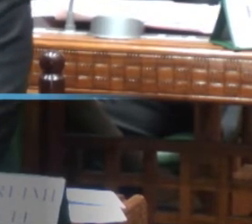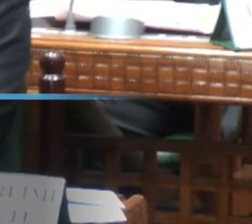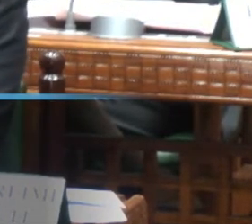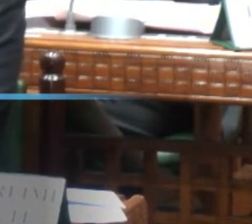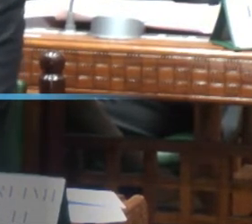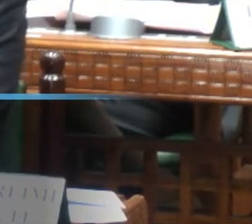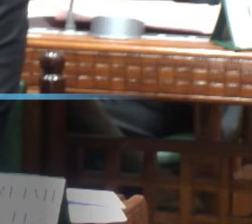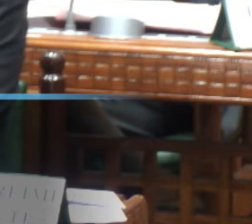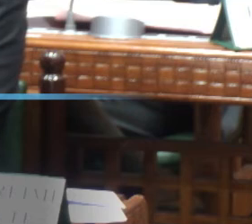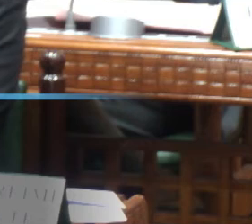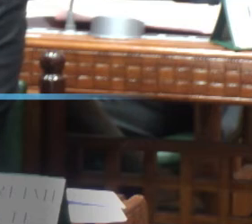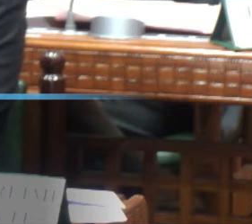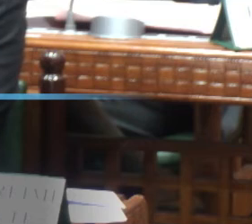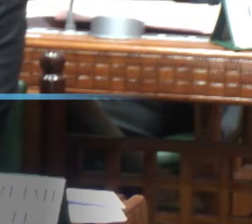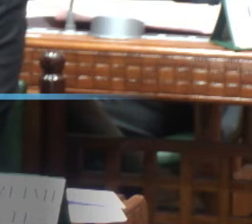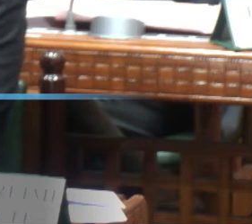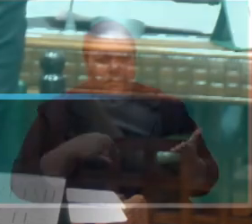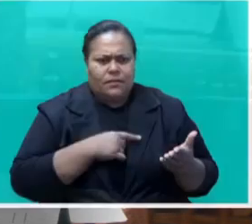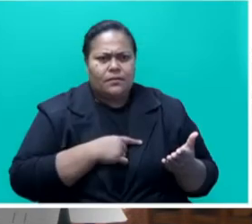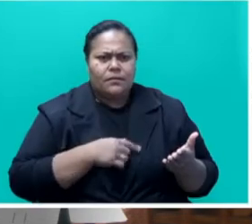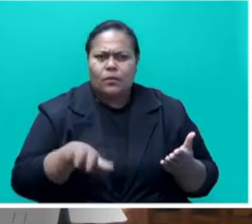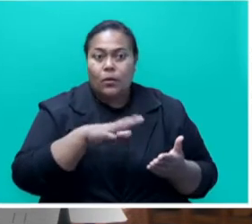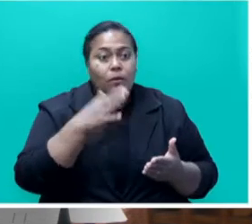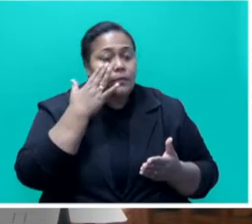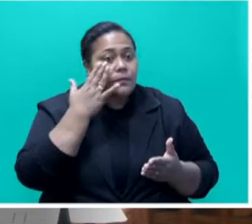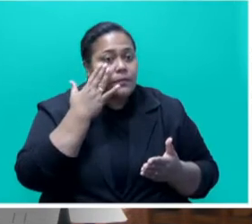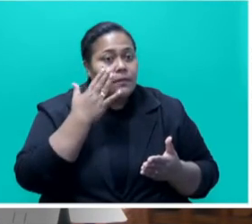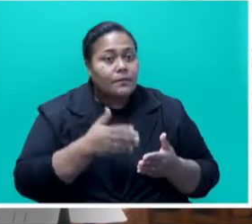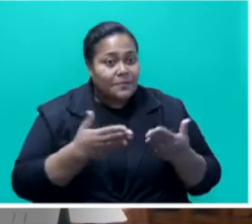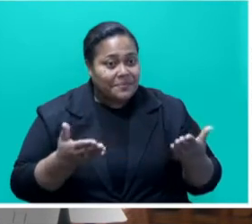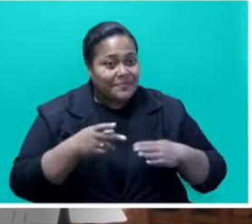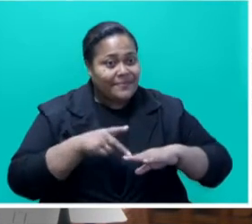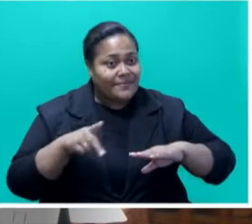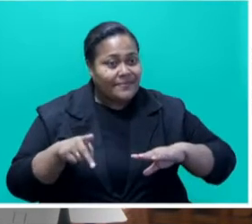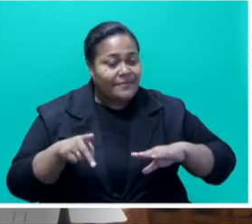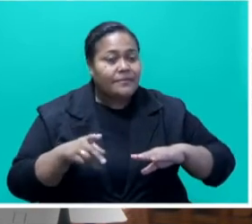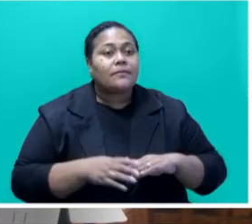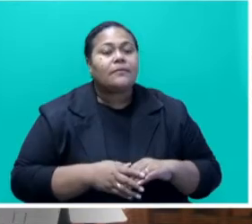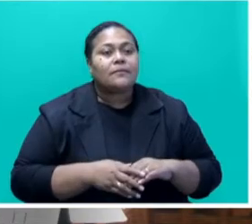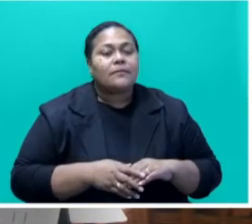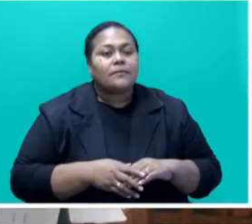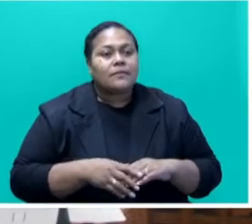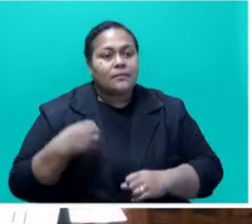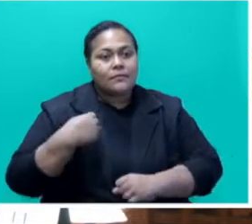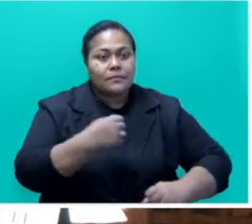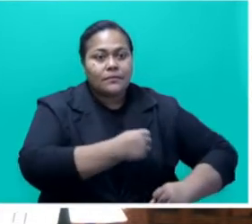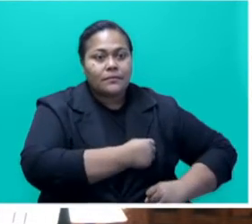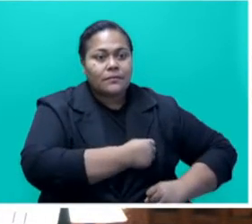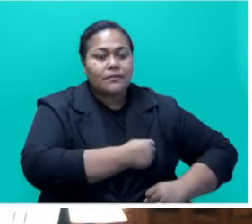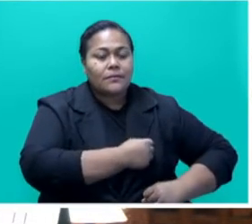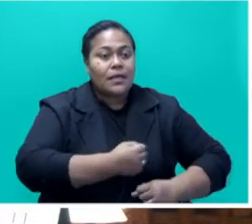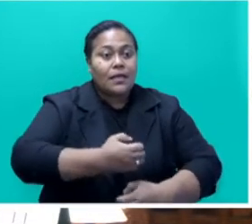as we are all aware, perhaps in this August House, that the RFMF engineers